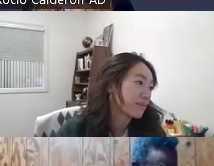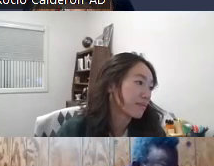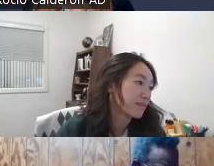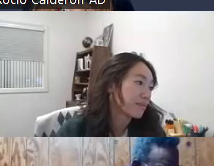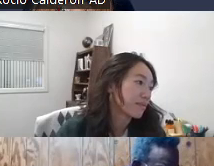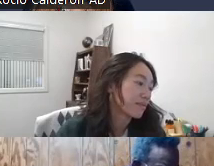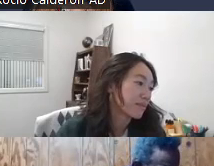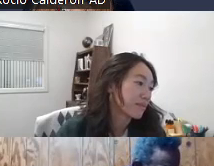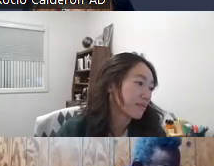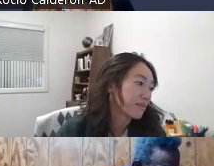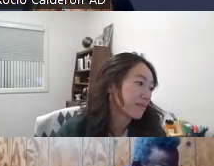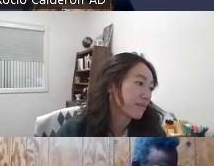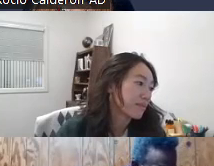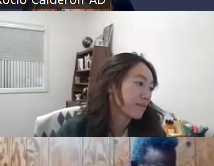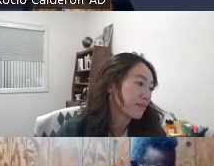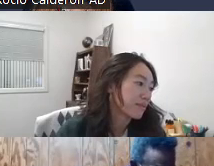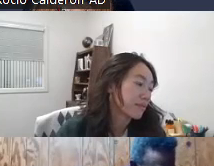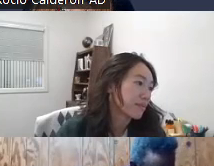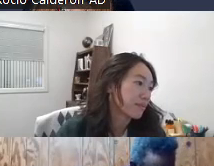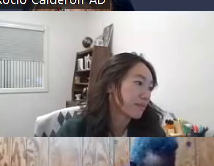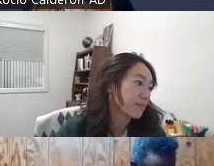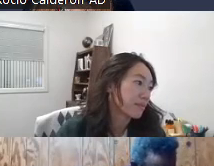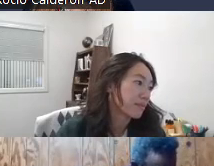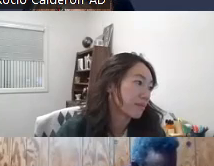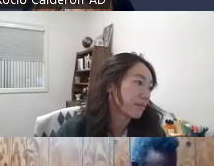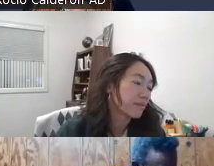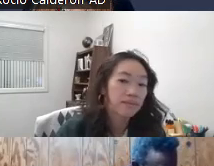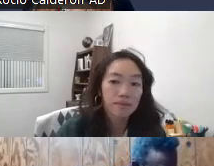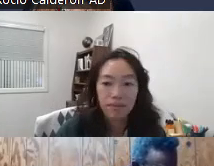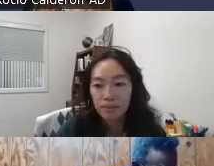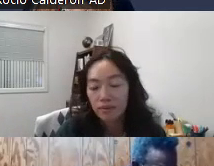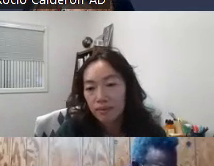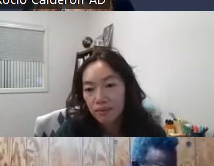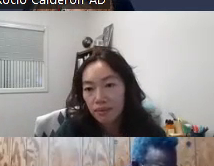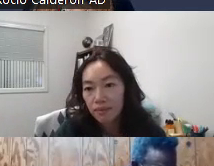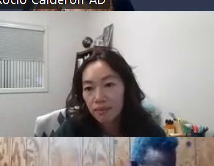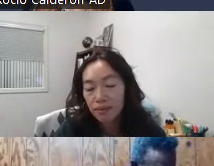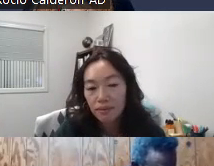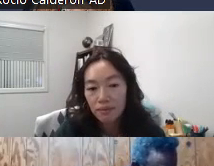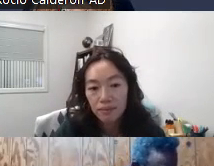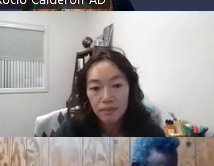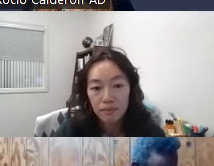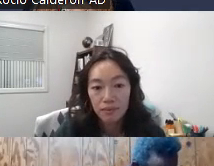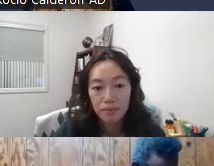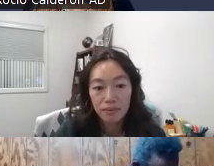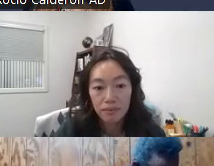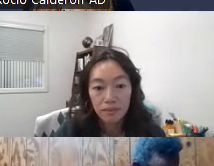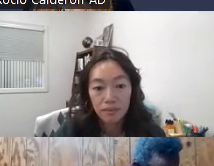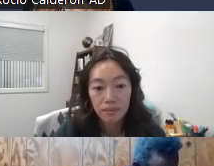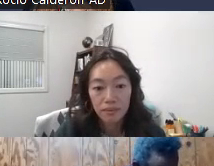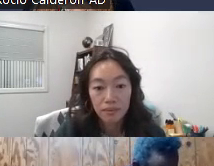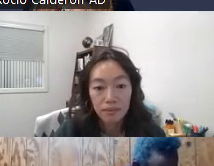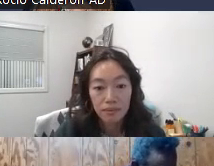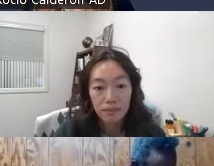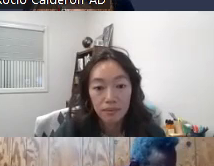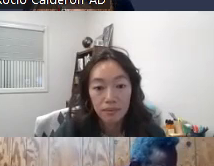have anything else that you'd like to offer input around, please reach out to us or the Air District. And then, of course, if you're interested in being a community co-host,